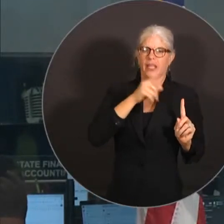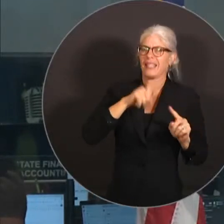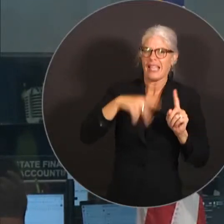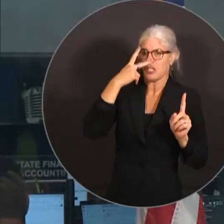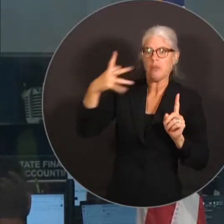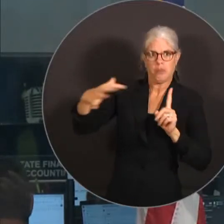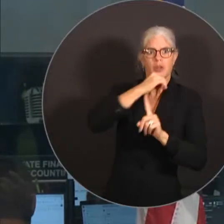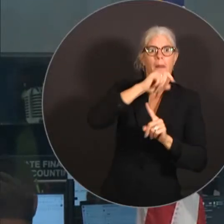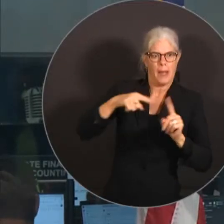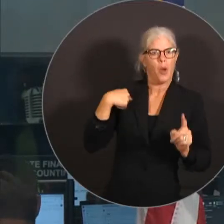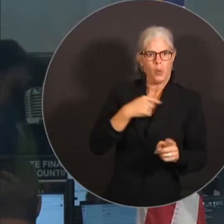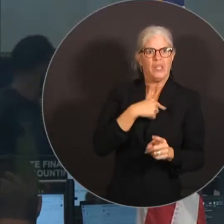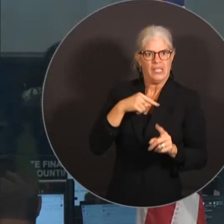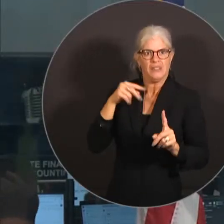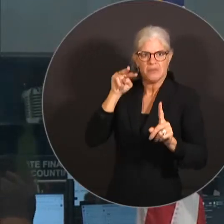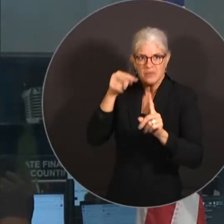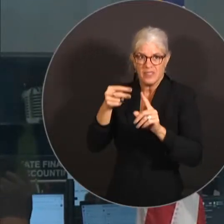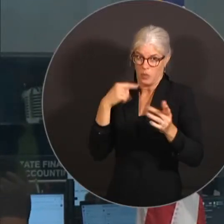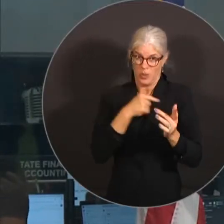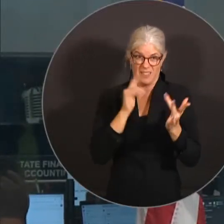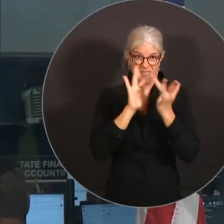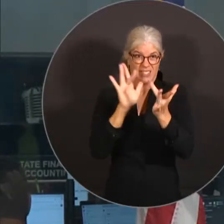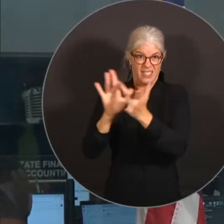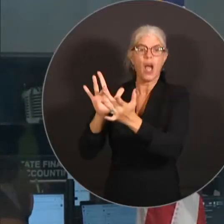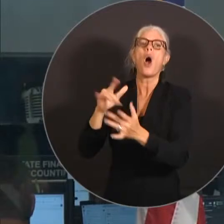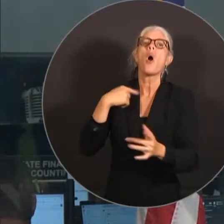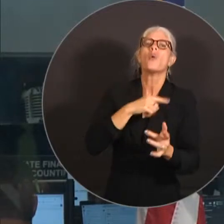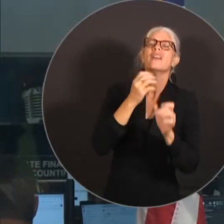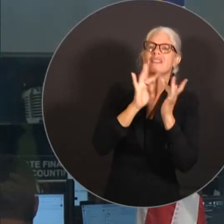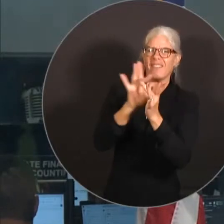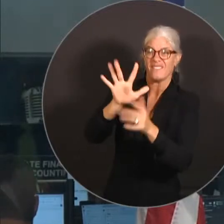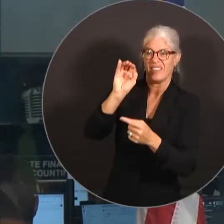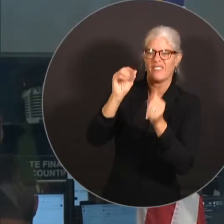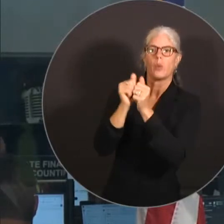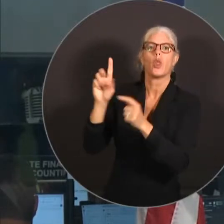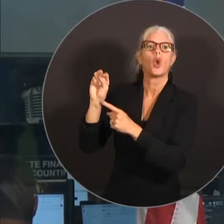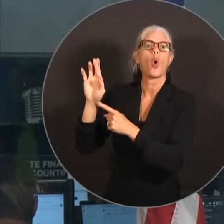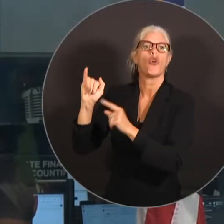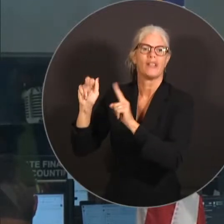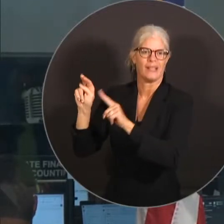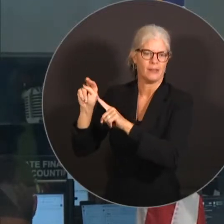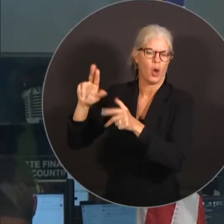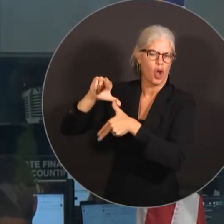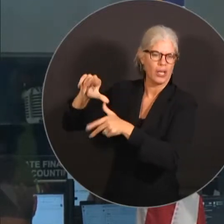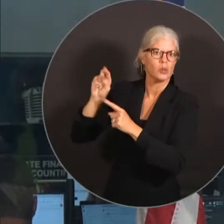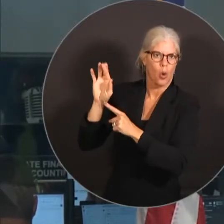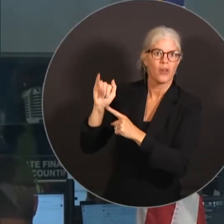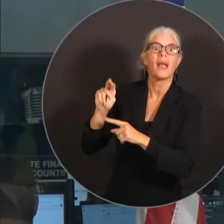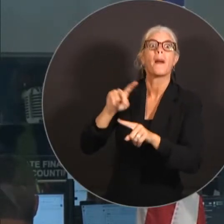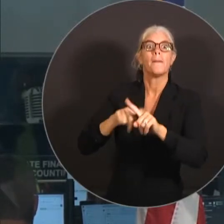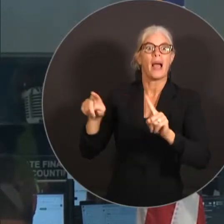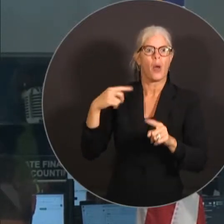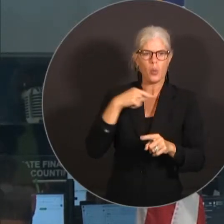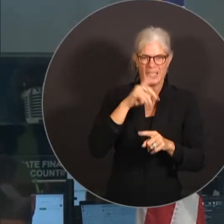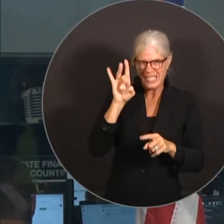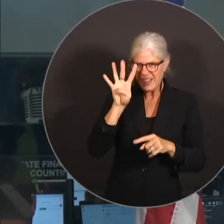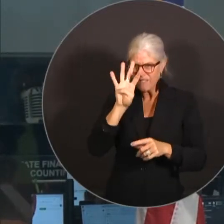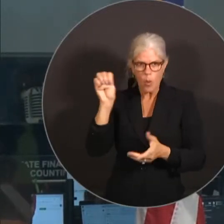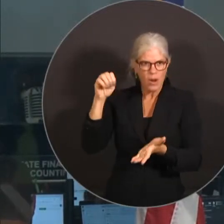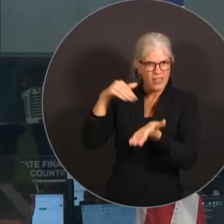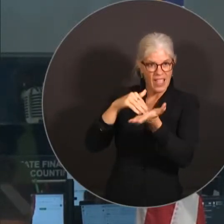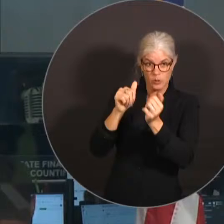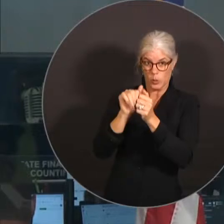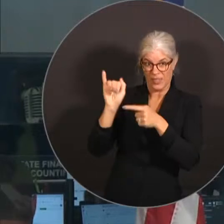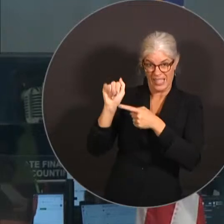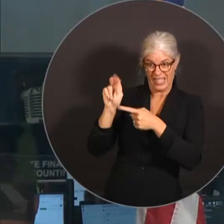reached 50 with Dorian. We didn't. We reached in the 40s. We did 40,000s for Ian in the 40s. This is the first time we've